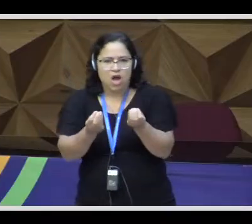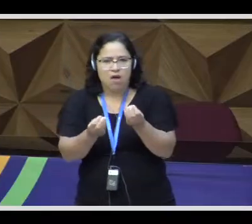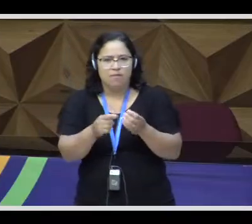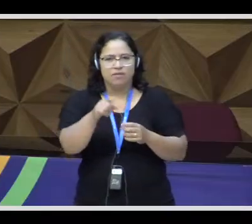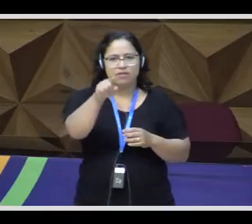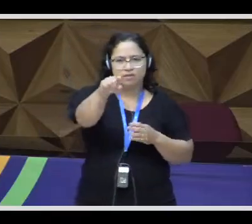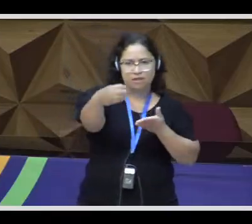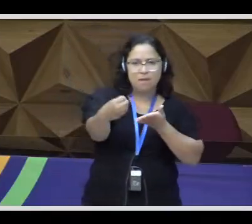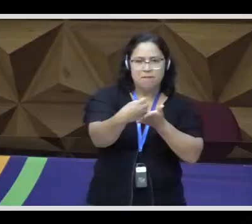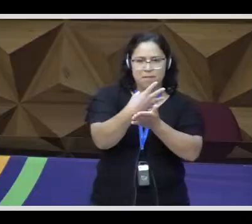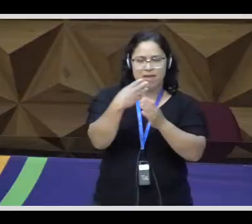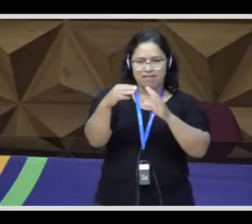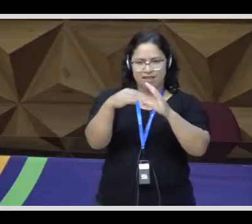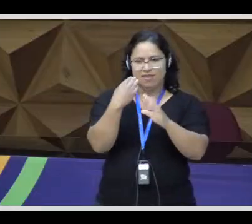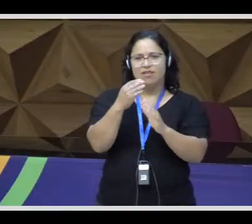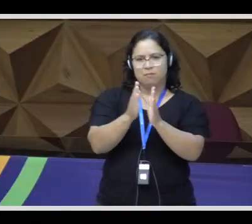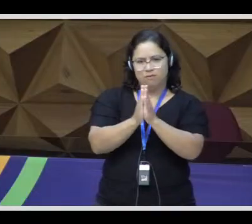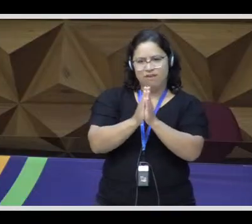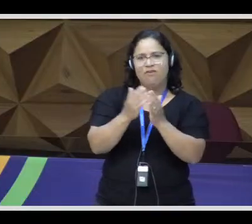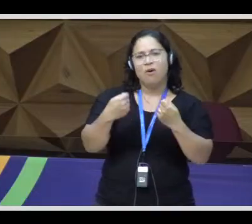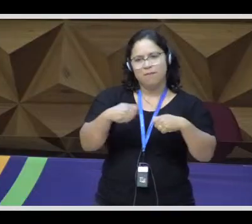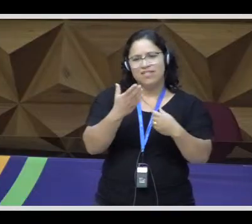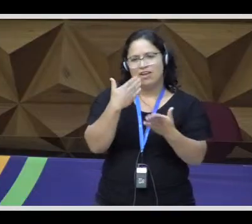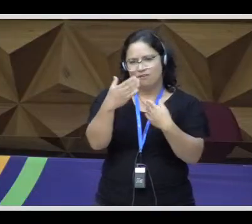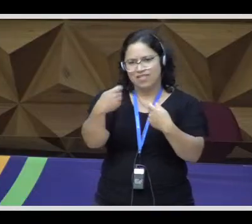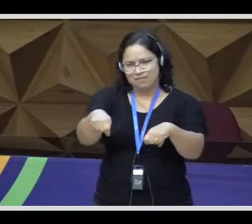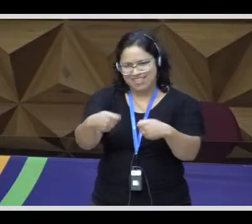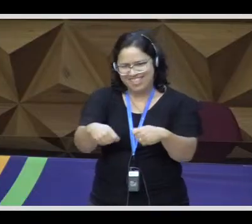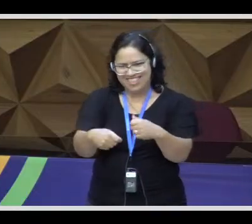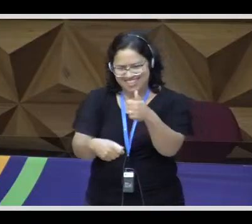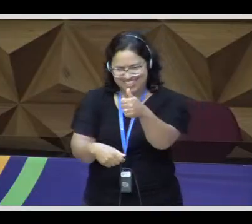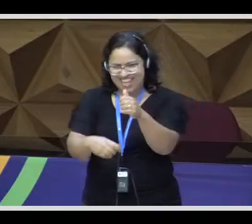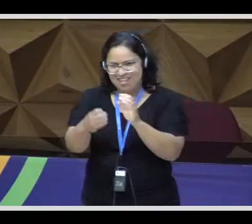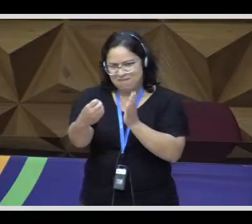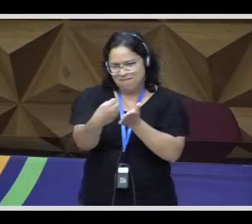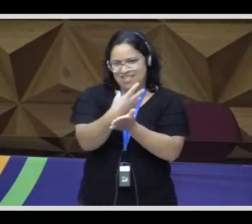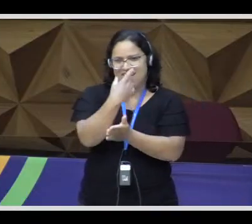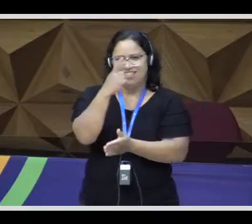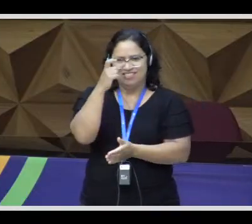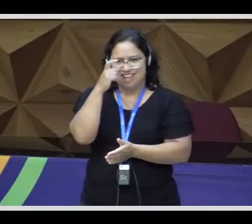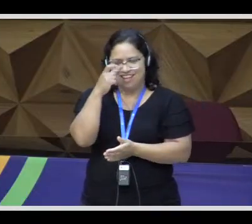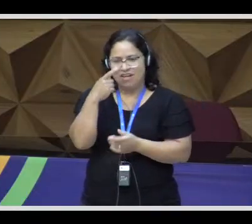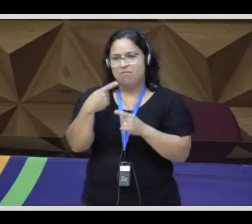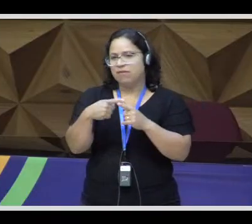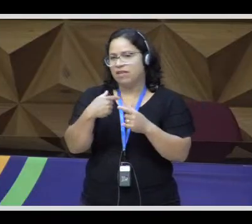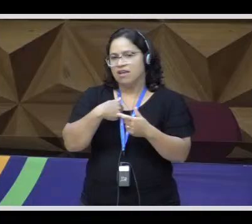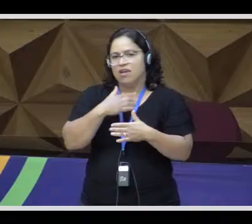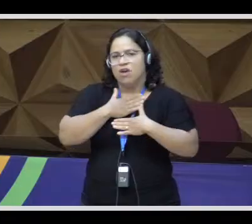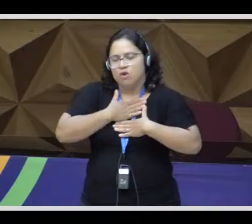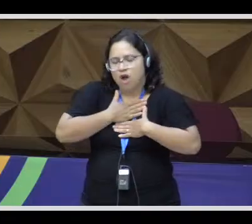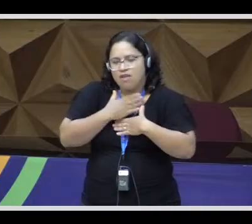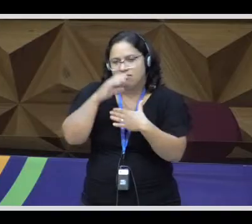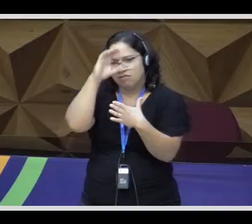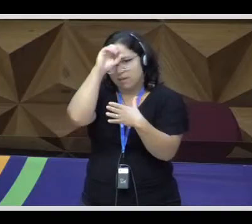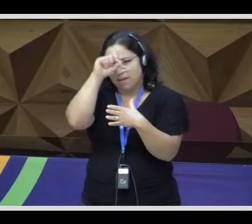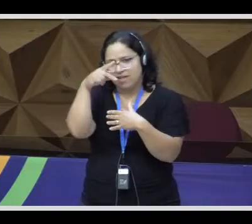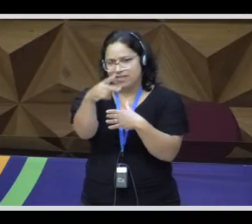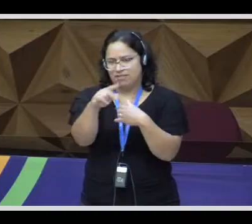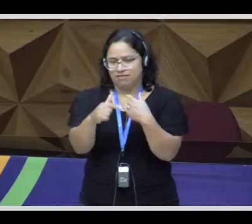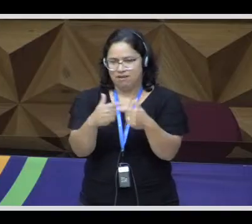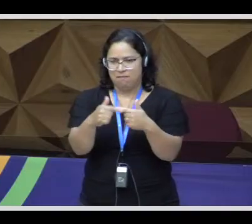my Instagram. We have to talk. Because I always like to learn from someone who is doing this kind of work. It would be great to